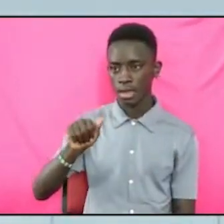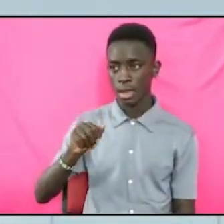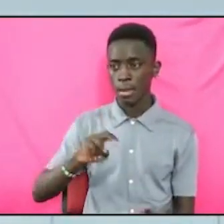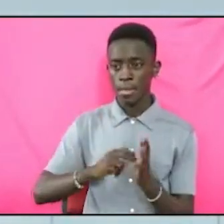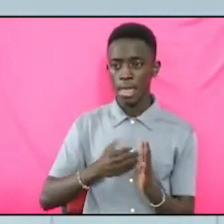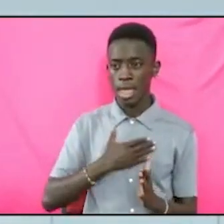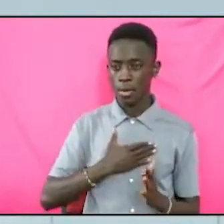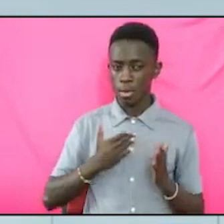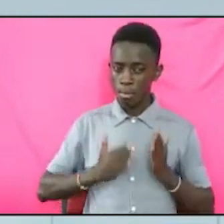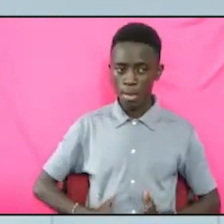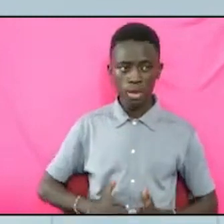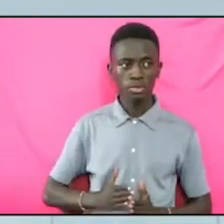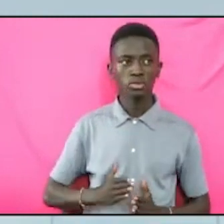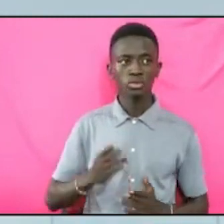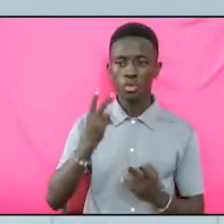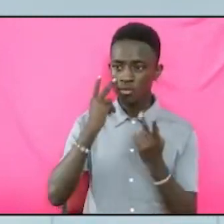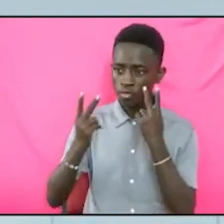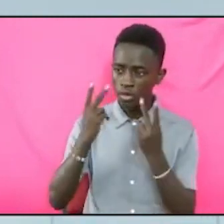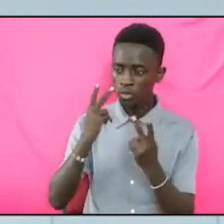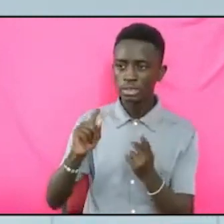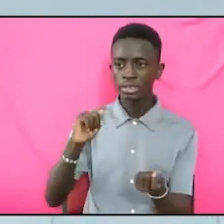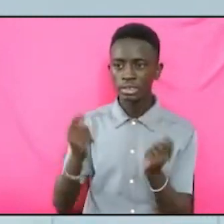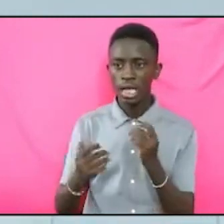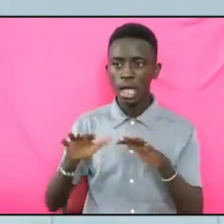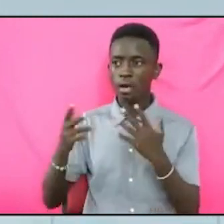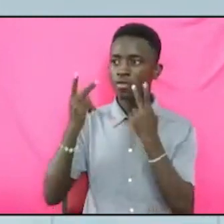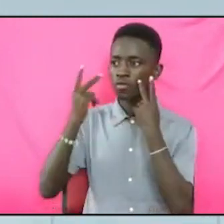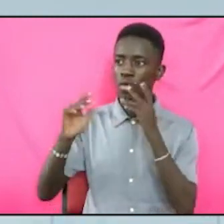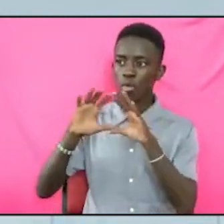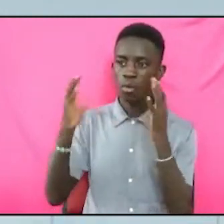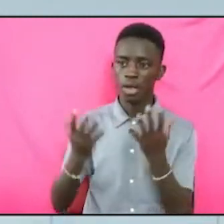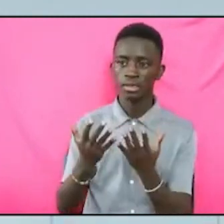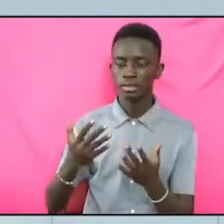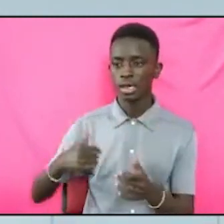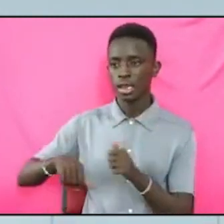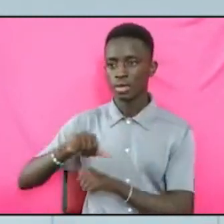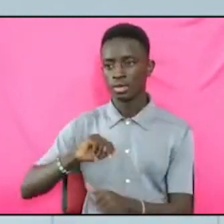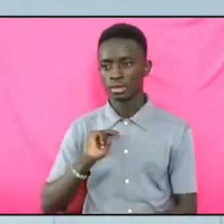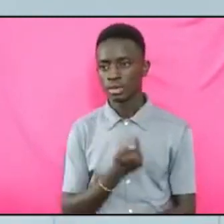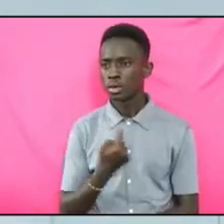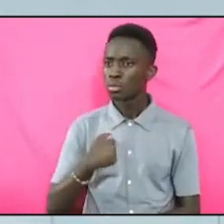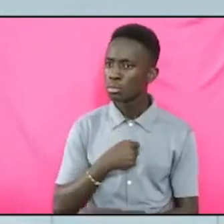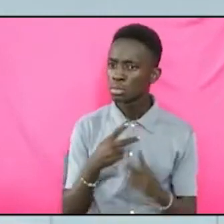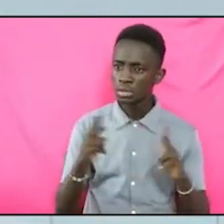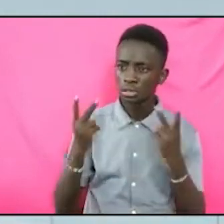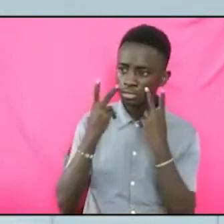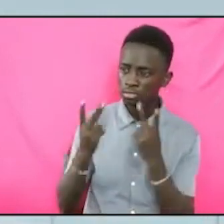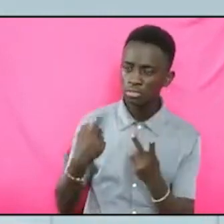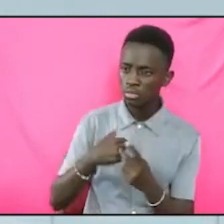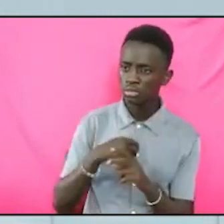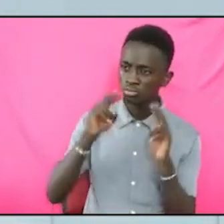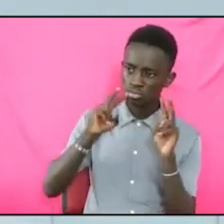changes how we view the world and the lost people around us. We begin to see and we begin to look at them with